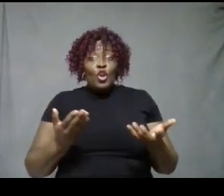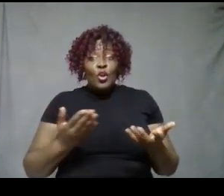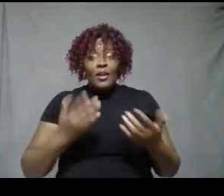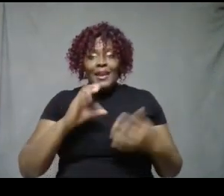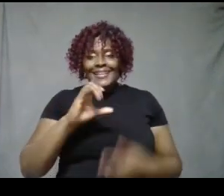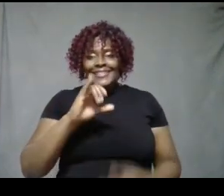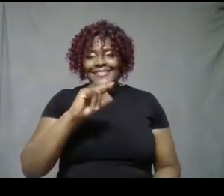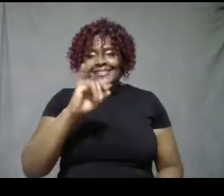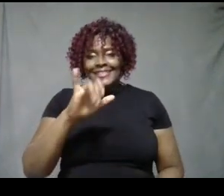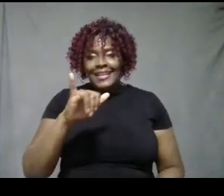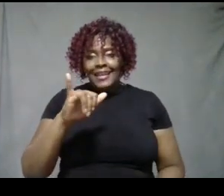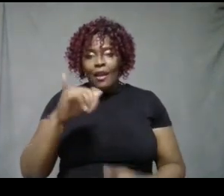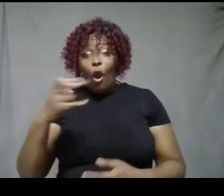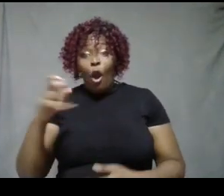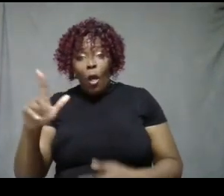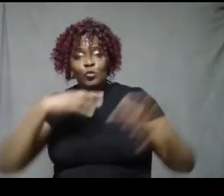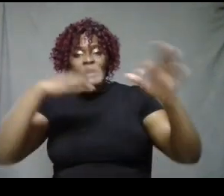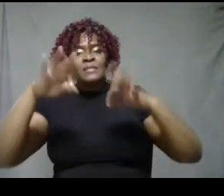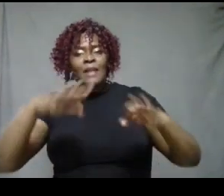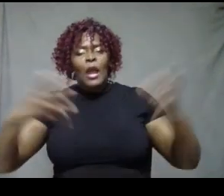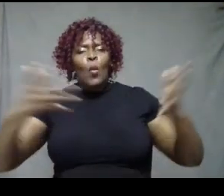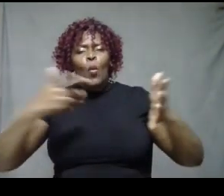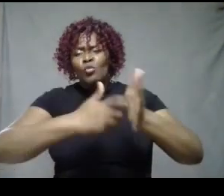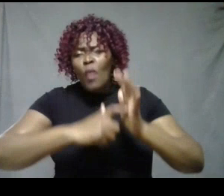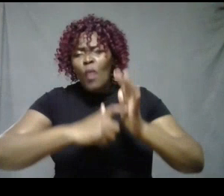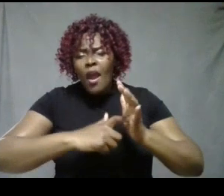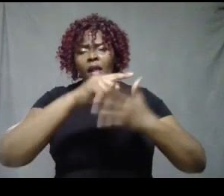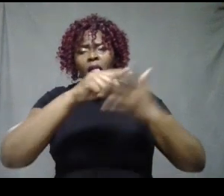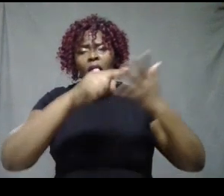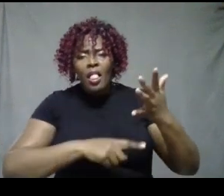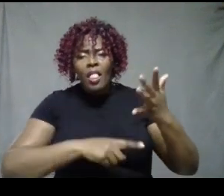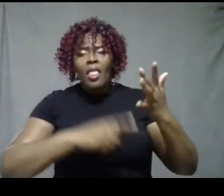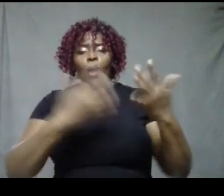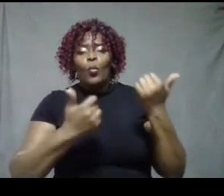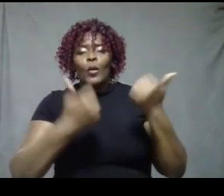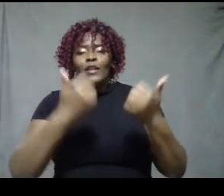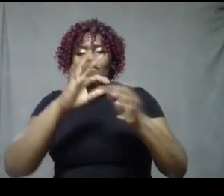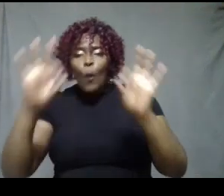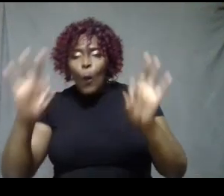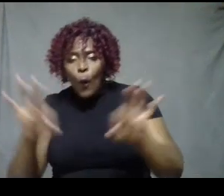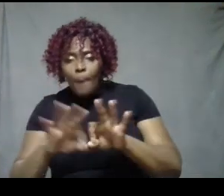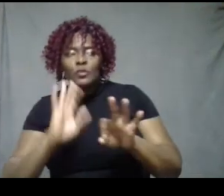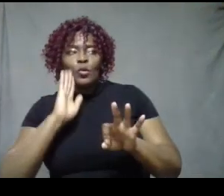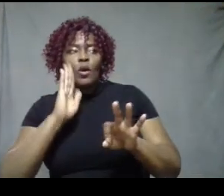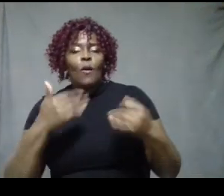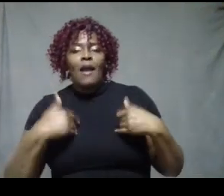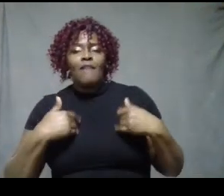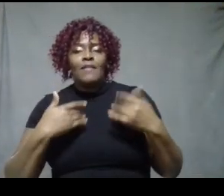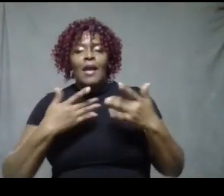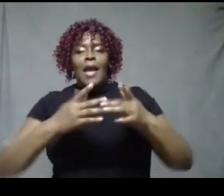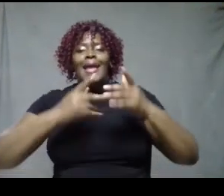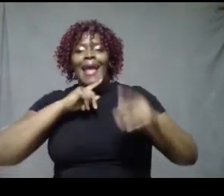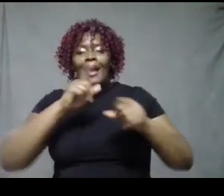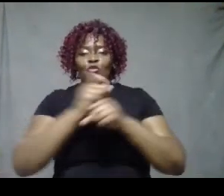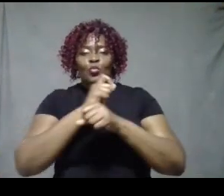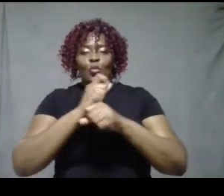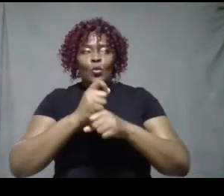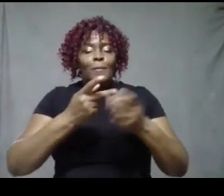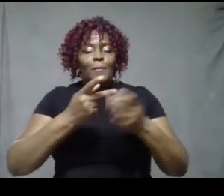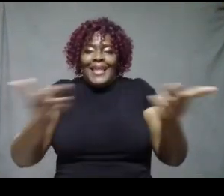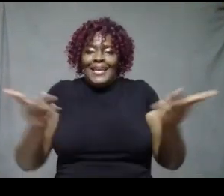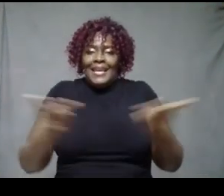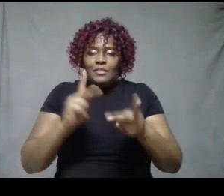to kind of go over what those eligibility requirements are, the documents. So it'll create a space for people to come in person so I can walk them through what the process is going to be